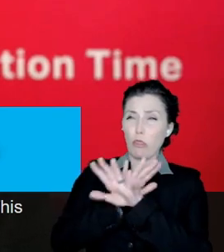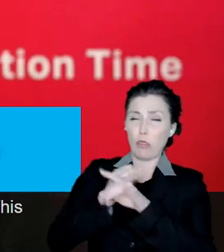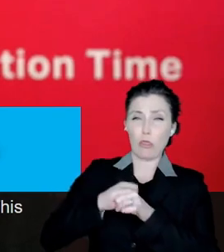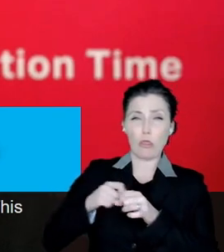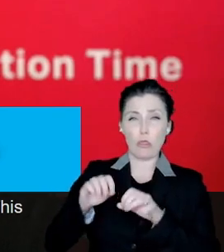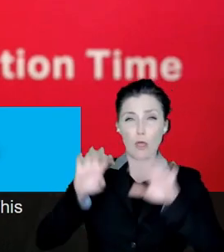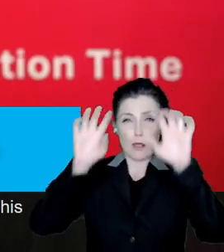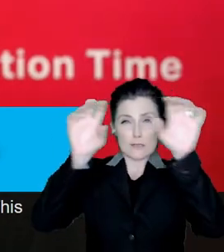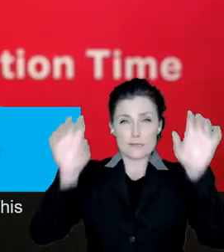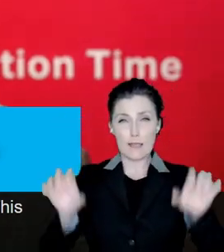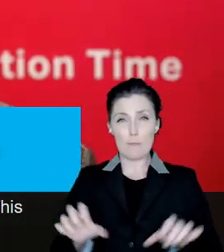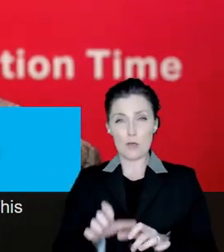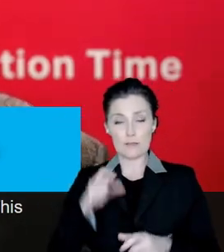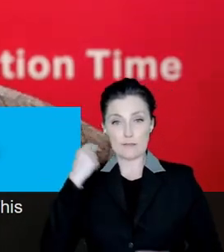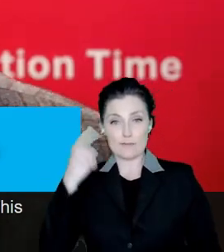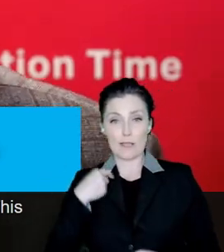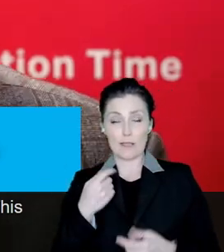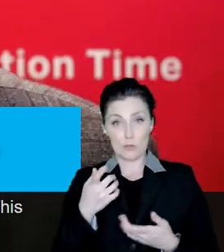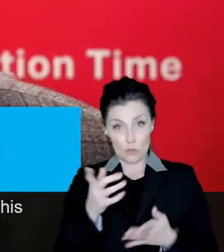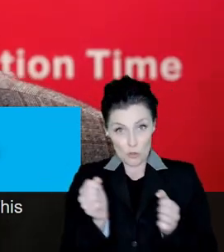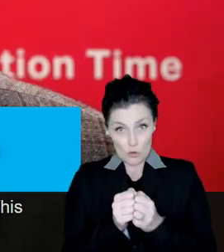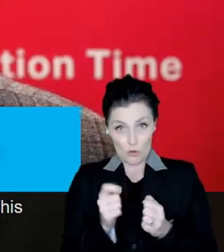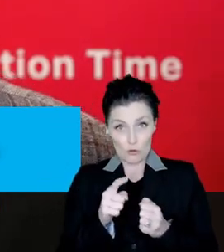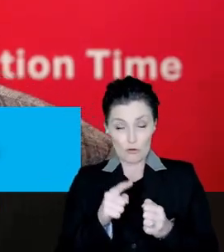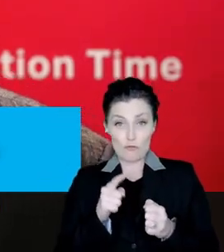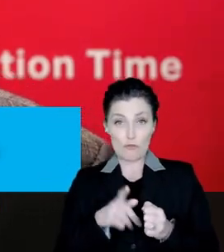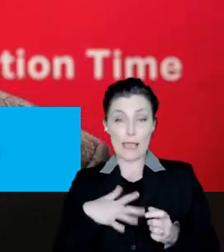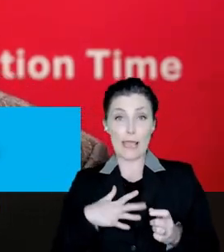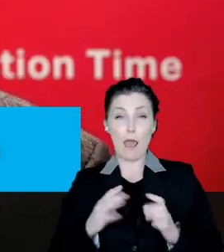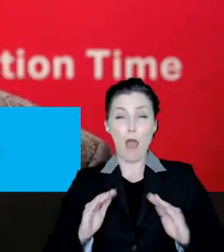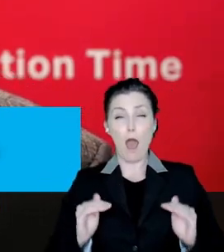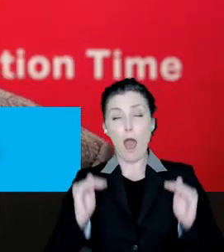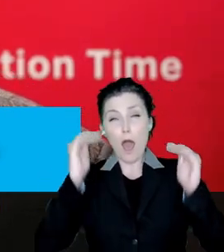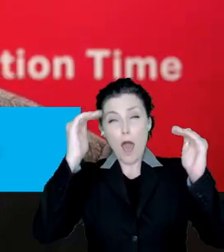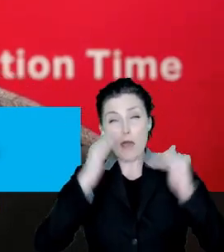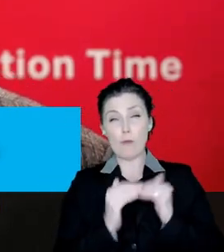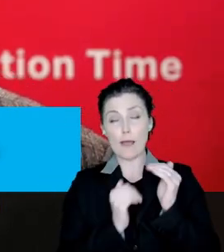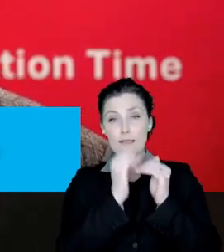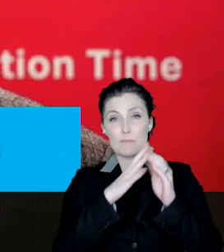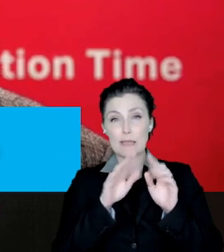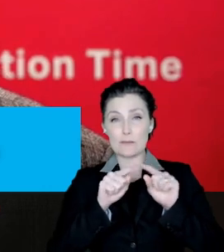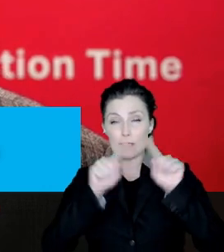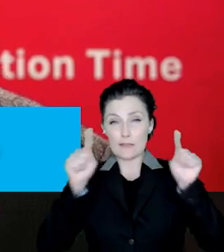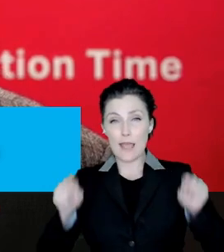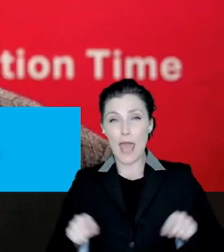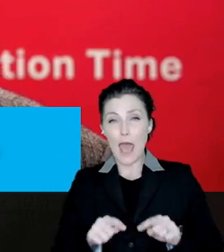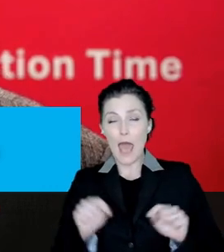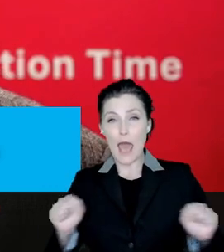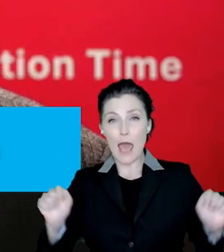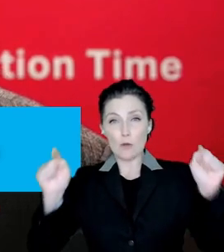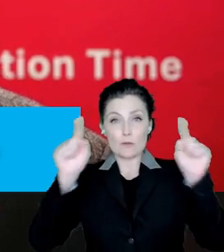high-rise, high-density developments on the outermost edge of the capital are inappropriate and should